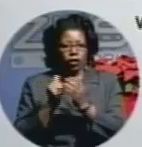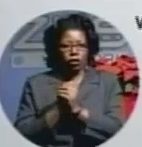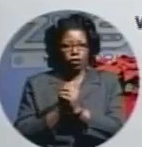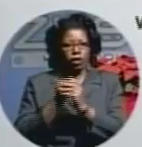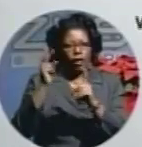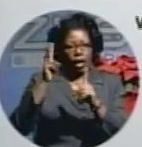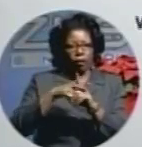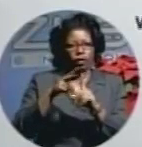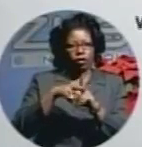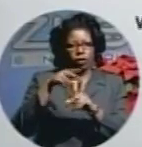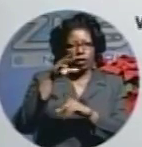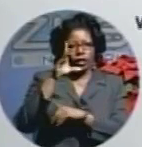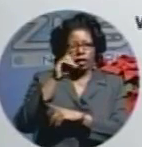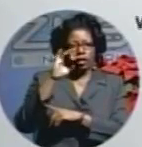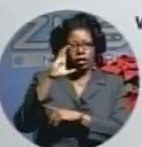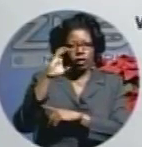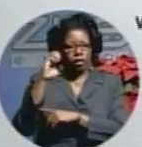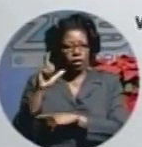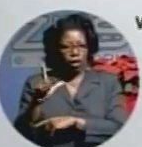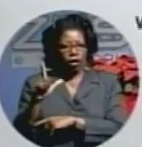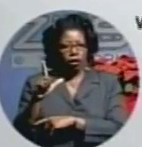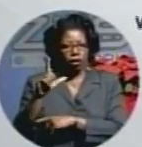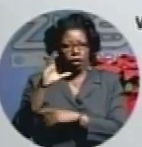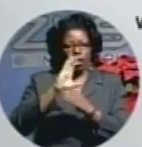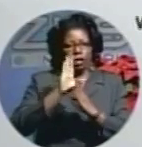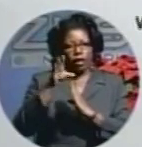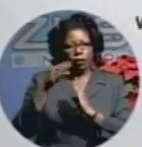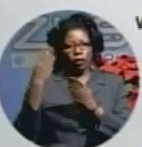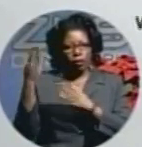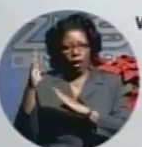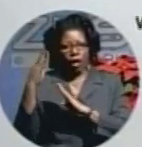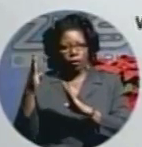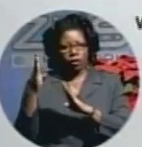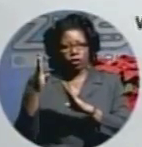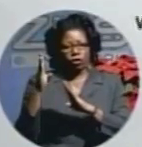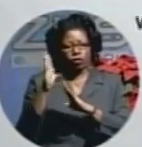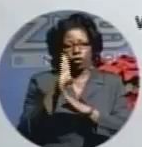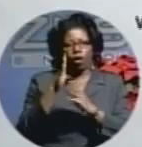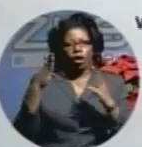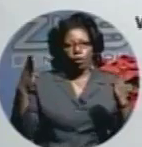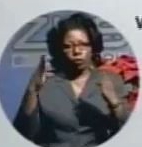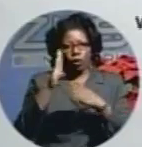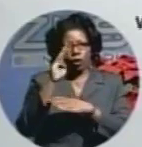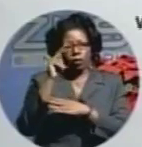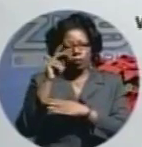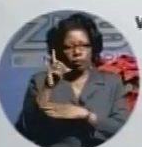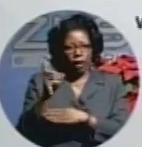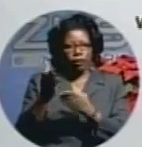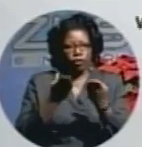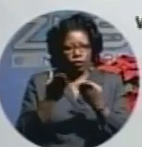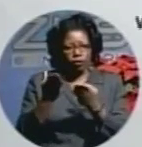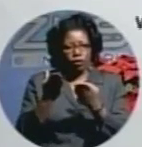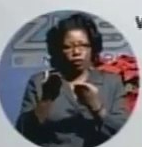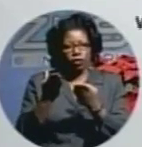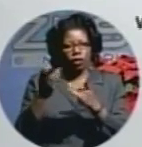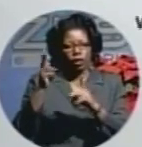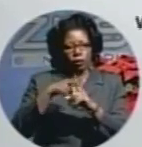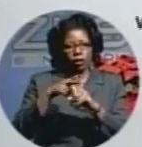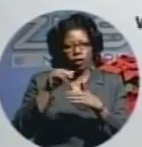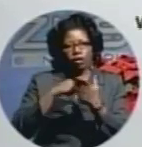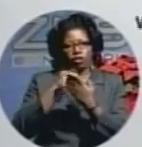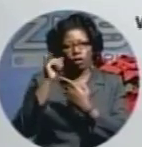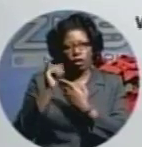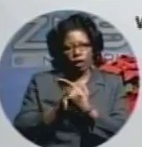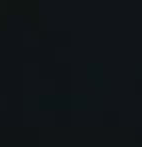from Digicel, BTC, and Cable Bahamas for broadband services and approved Digicel's application in